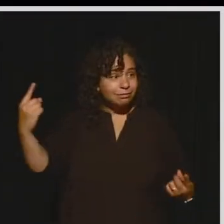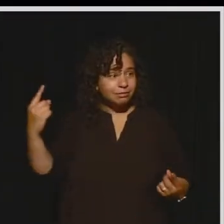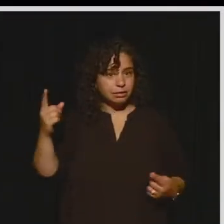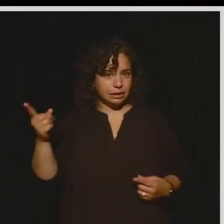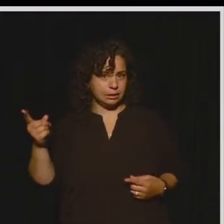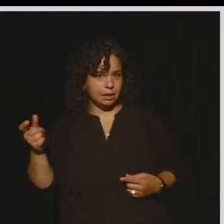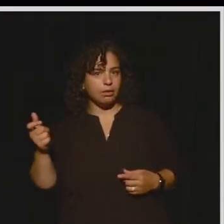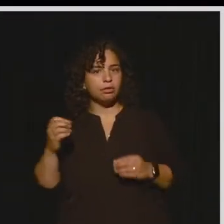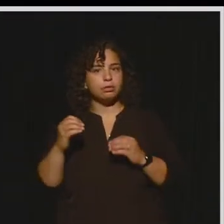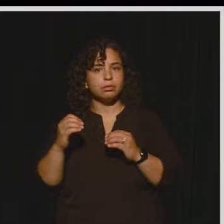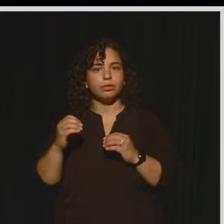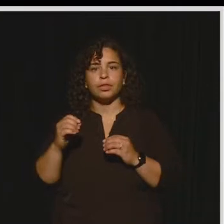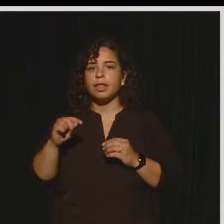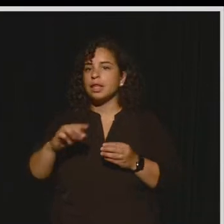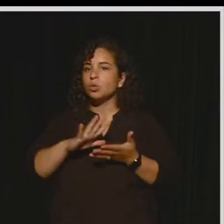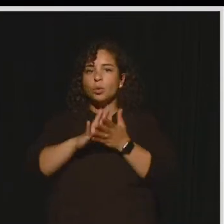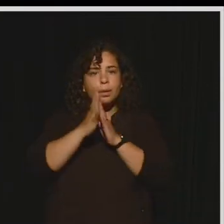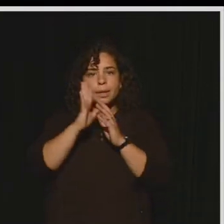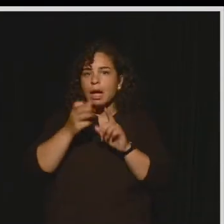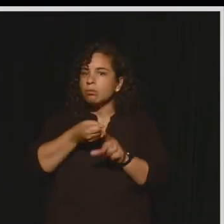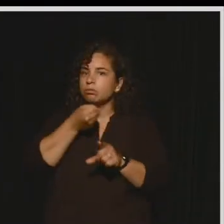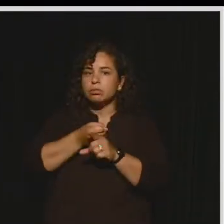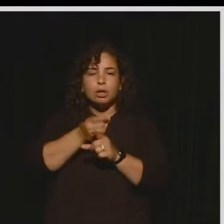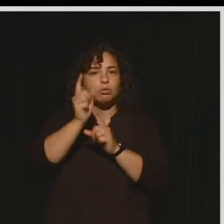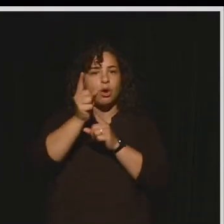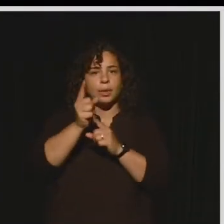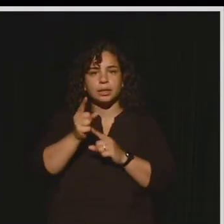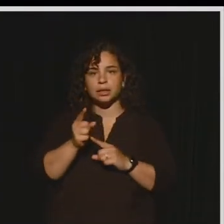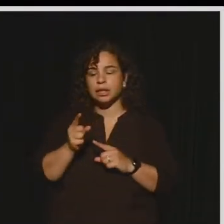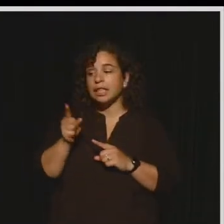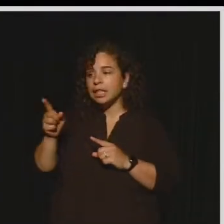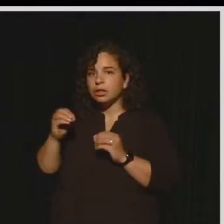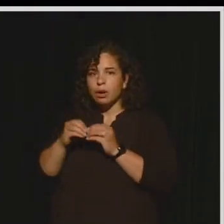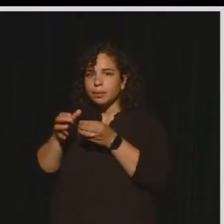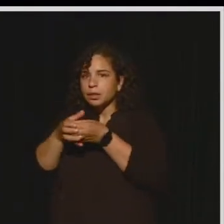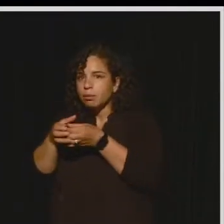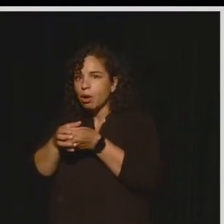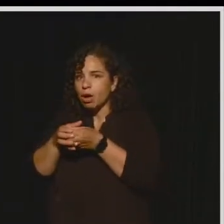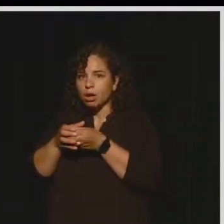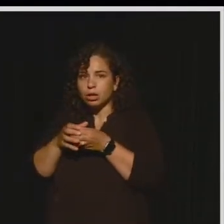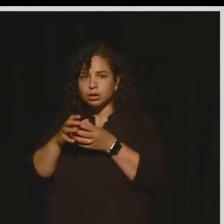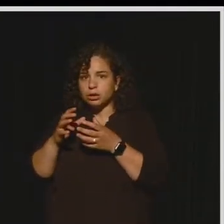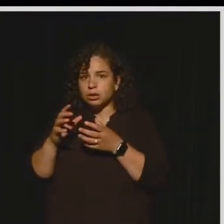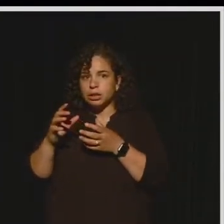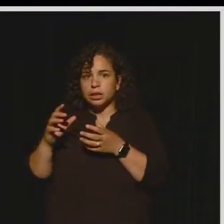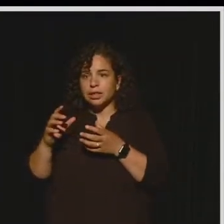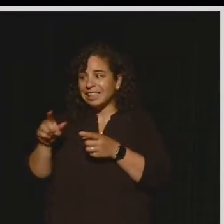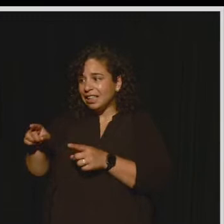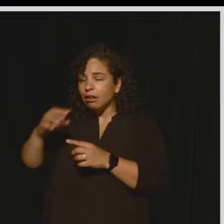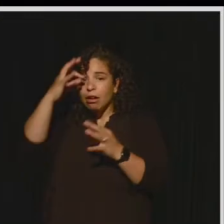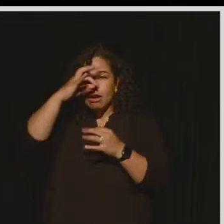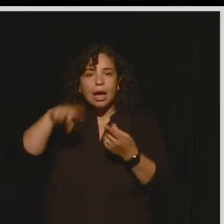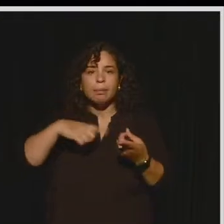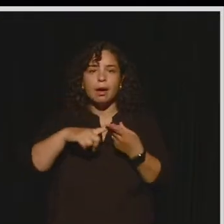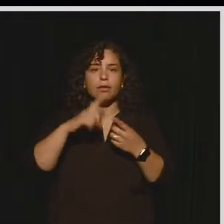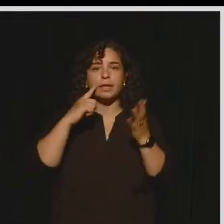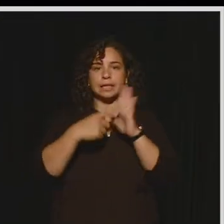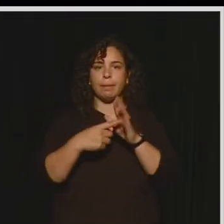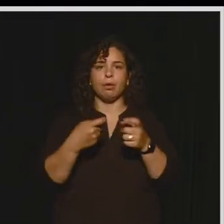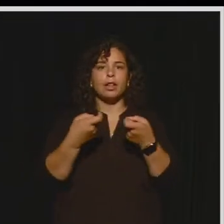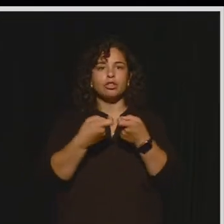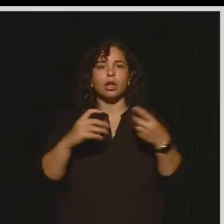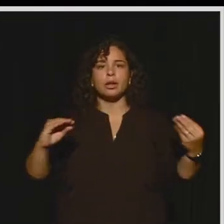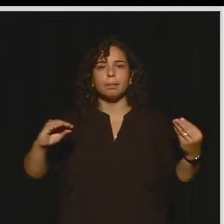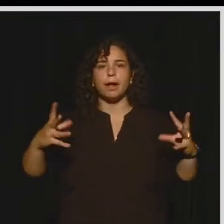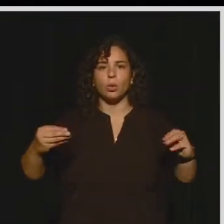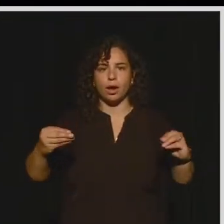like, this is a microwave. This is where he's come from. He's come from a place that he didn't know what a microwave was. He didn't know about automatic washing